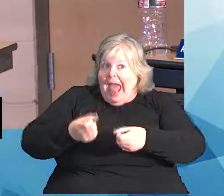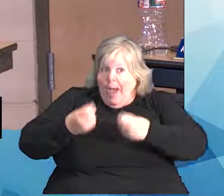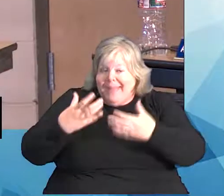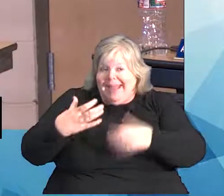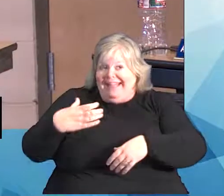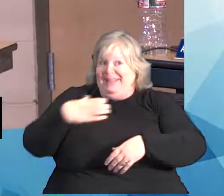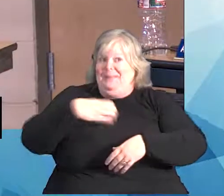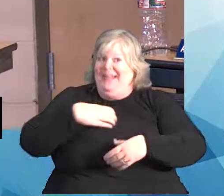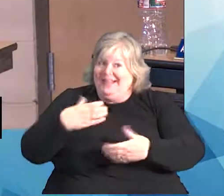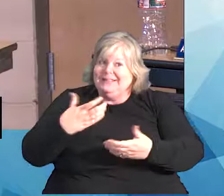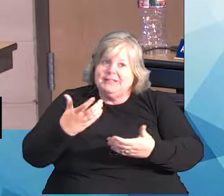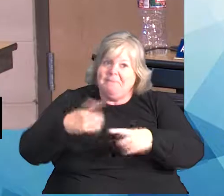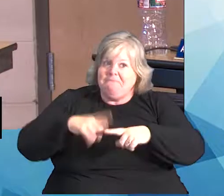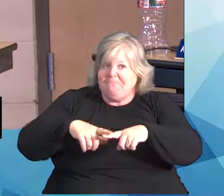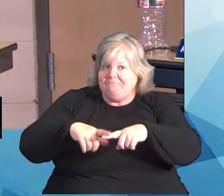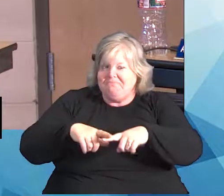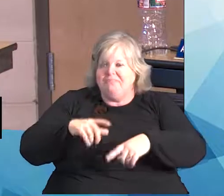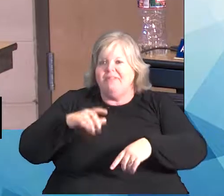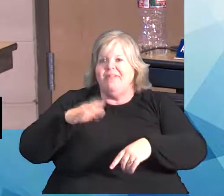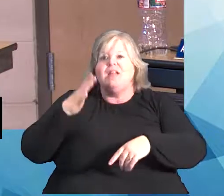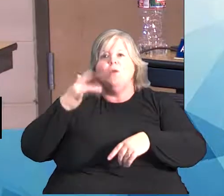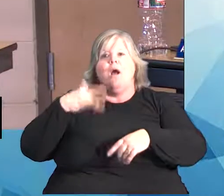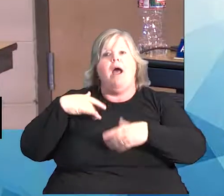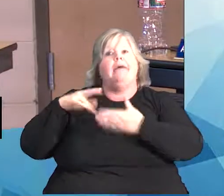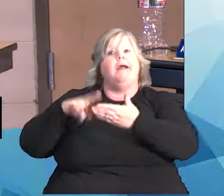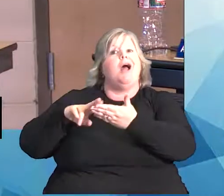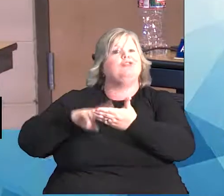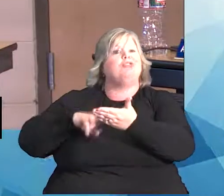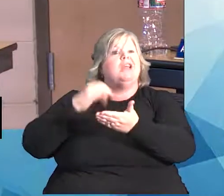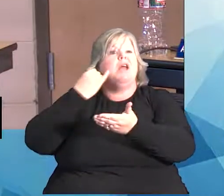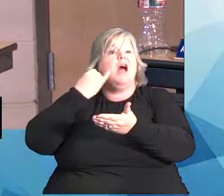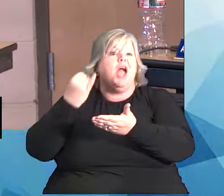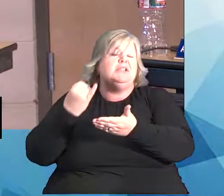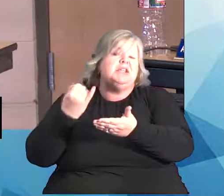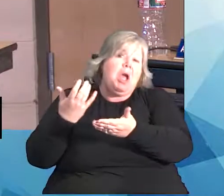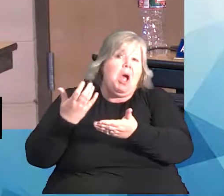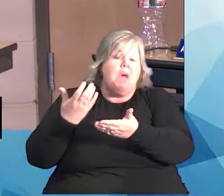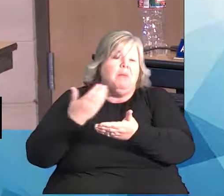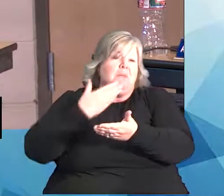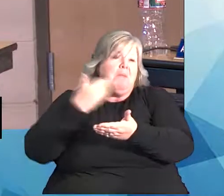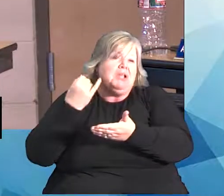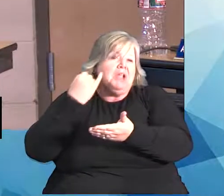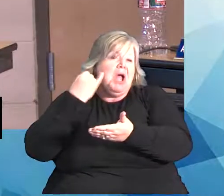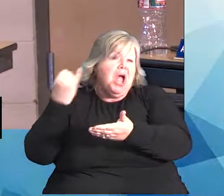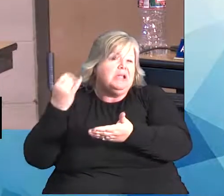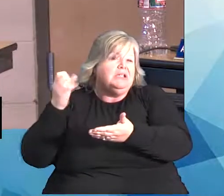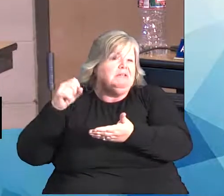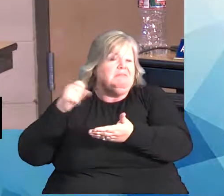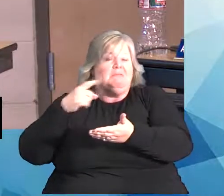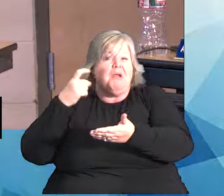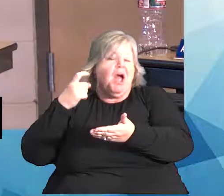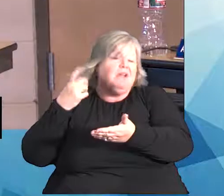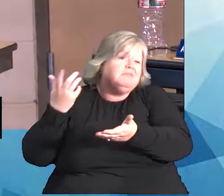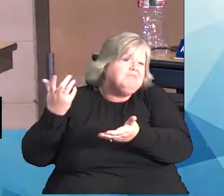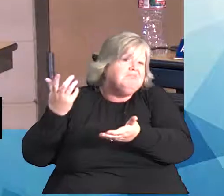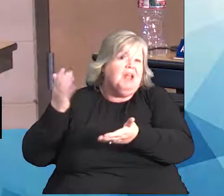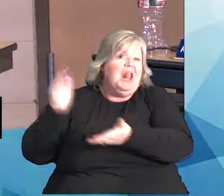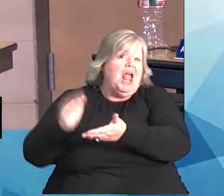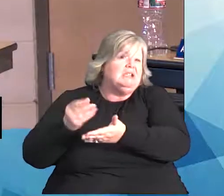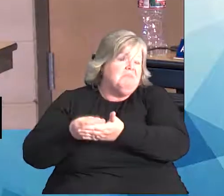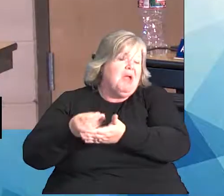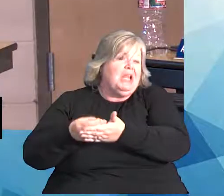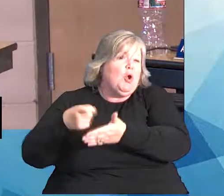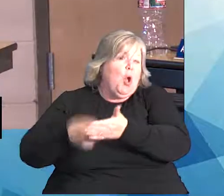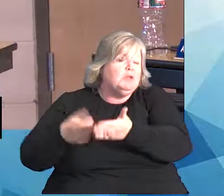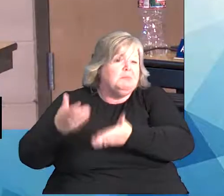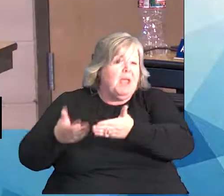why the contractor avenue looks more attractive to us. In terms of being,